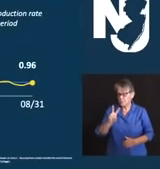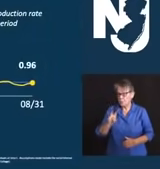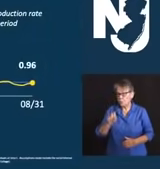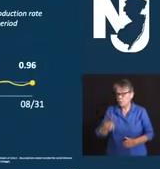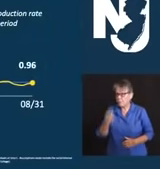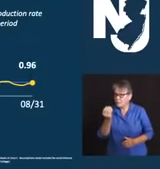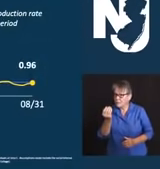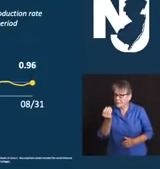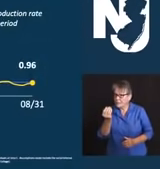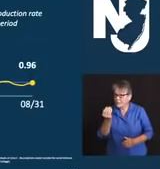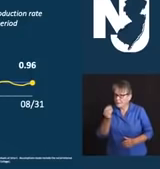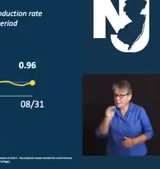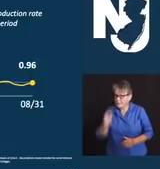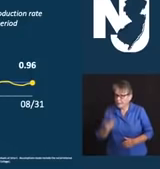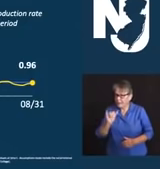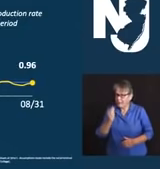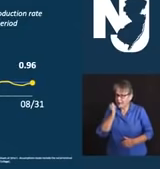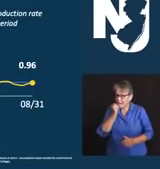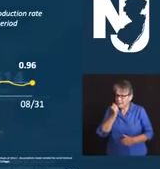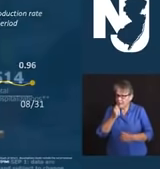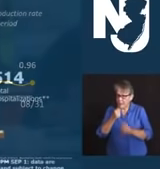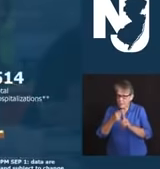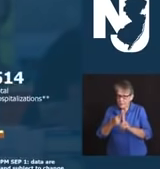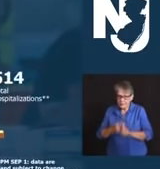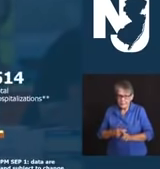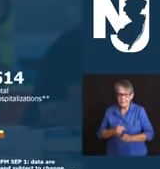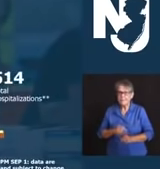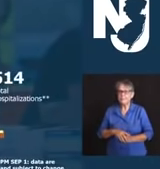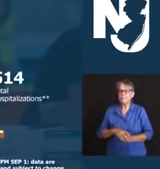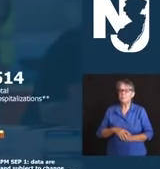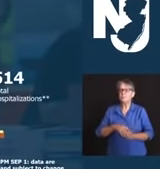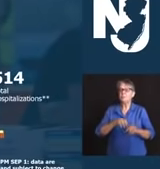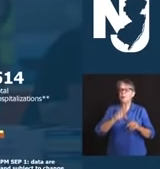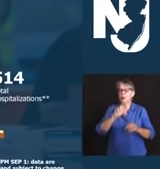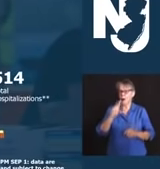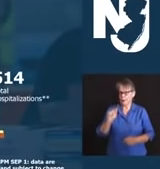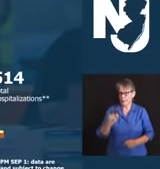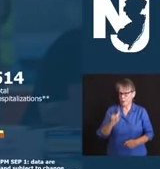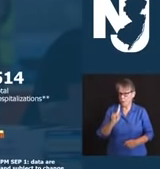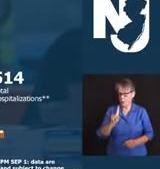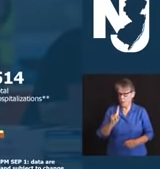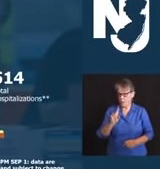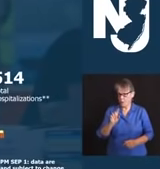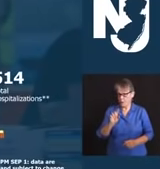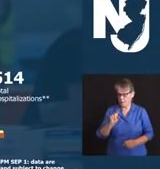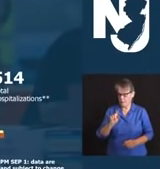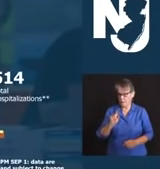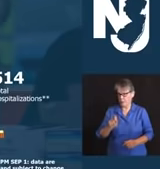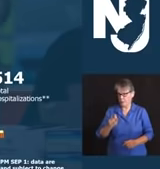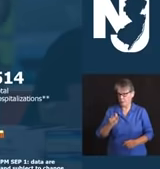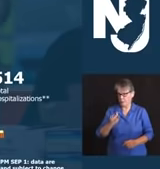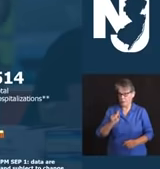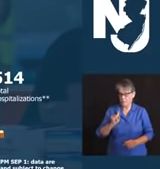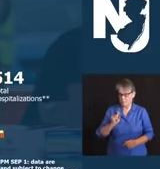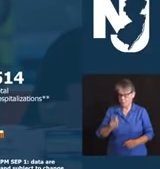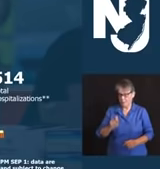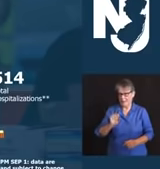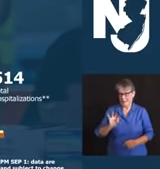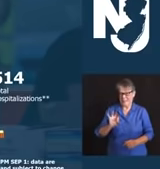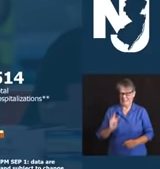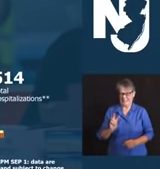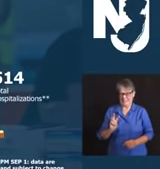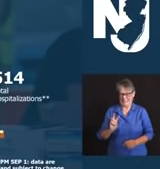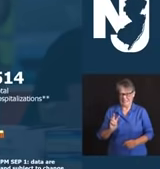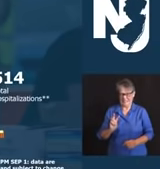at 0.96. In our hospitals, 270 confirmed, 244 persons under investigation